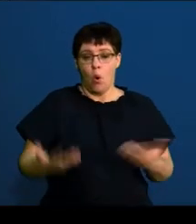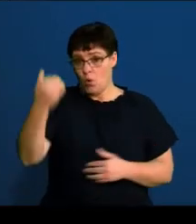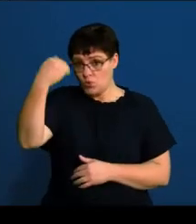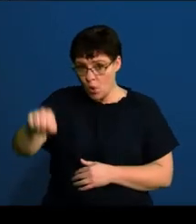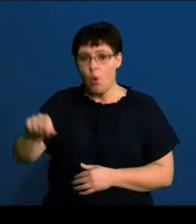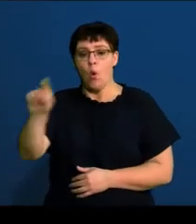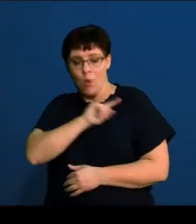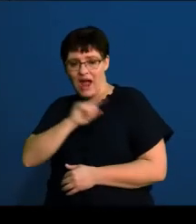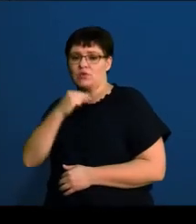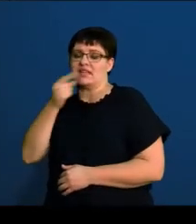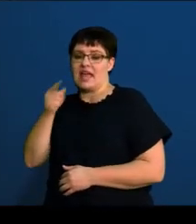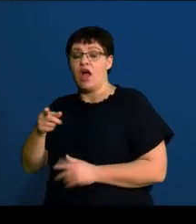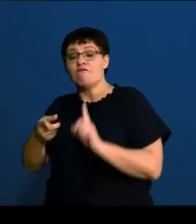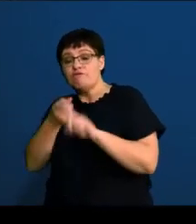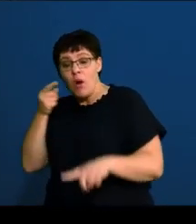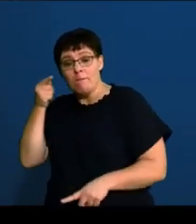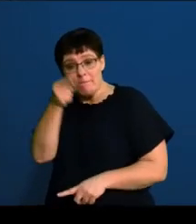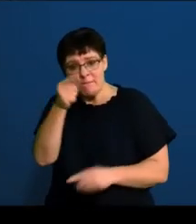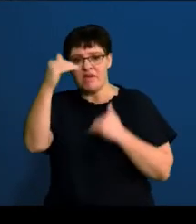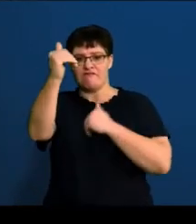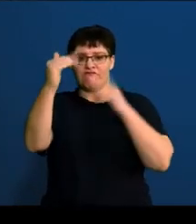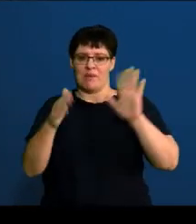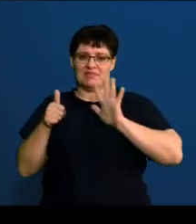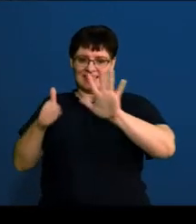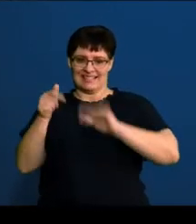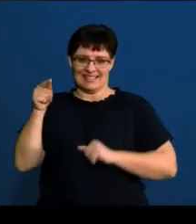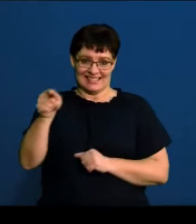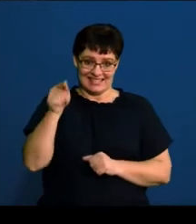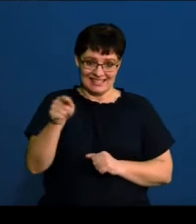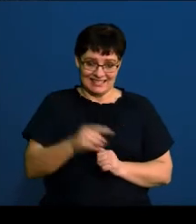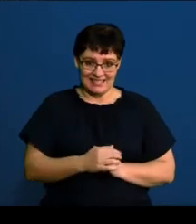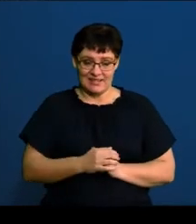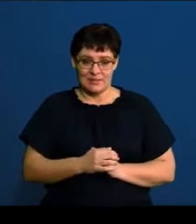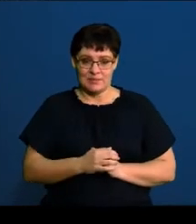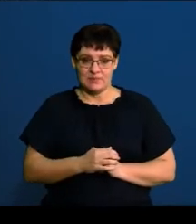frame 6. Okay, so let's look at the cartoon and